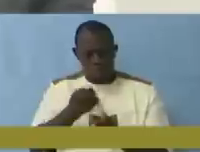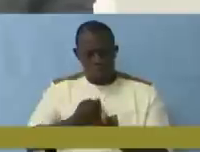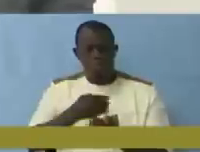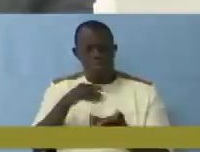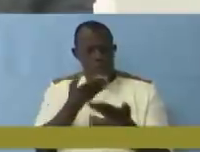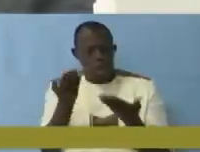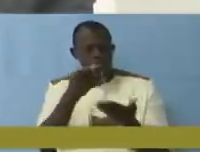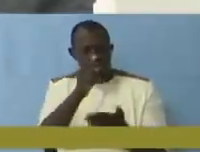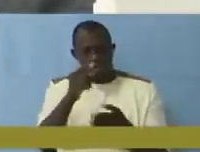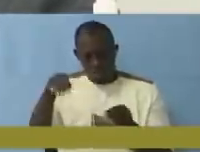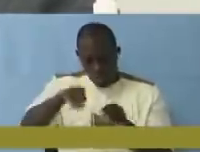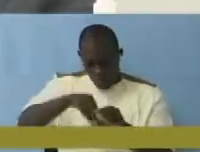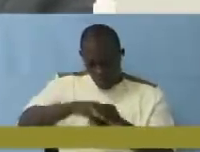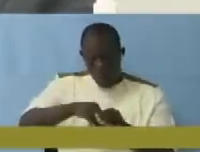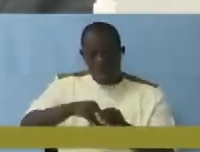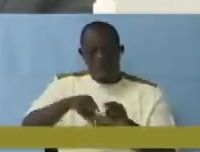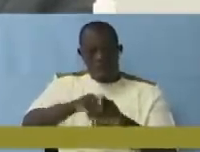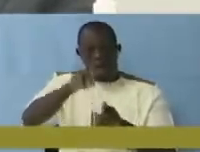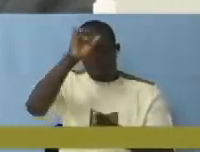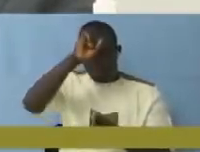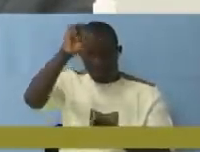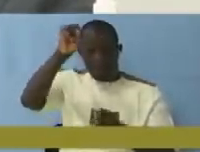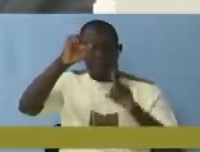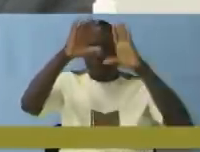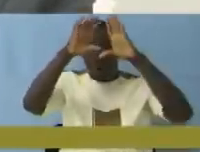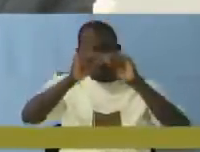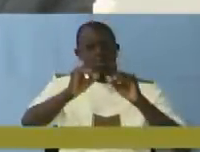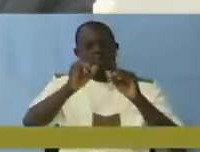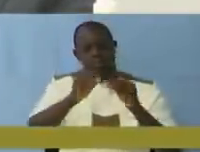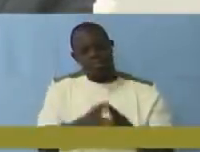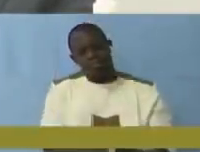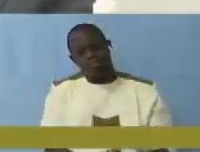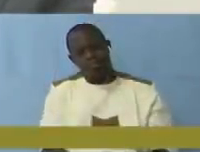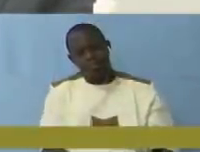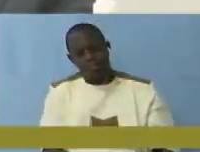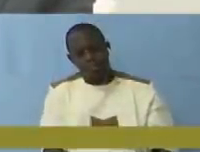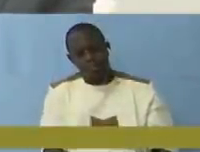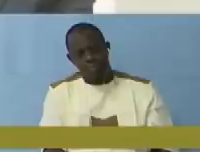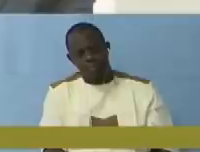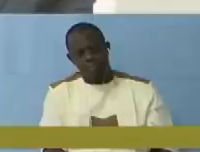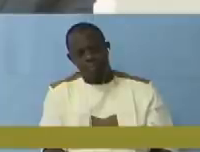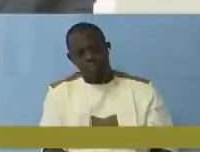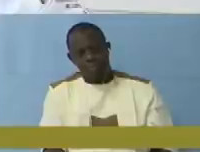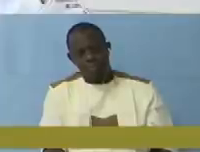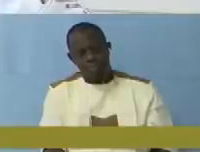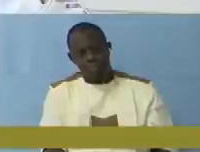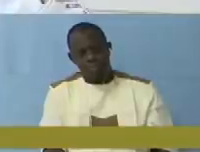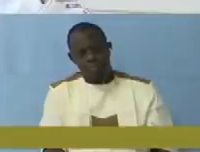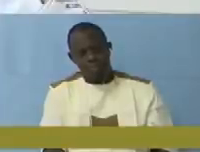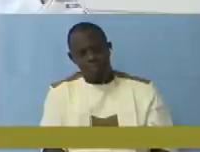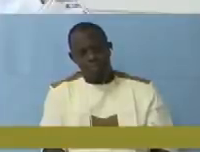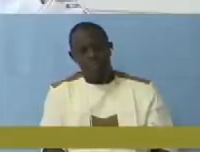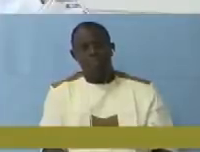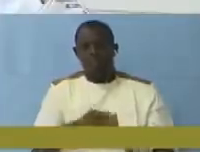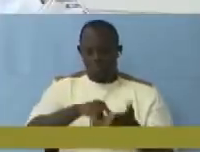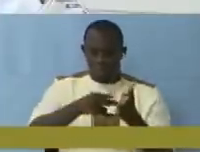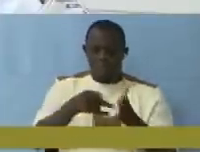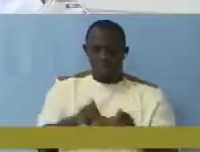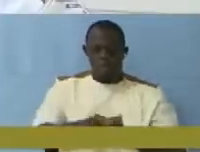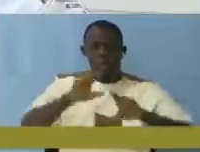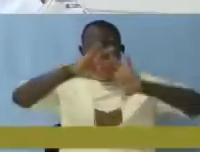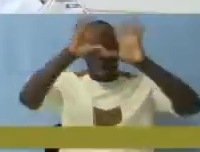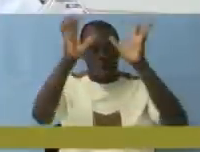President. Katuna damutale pour kamira ko atel bejonen katwa law officer ay abe president wala koto. Then all departments should